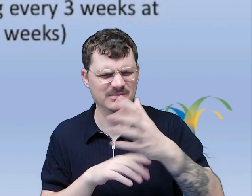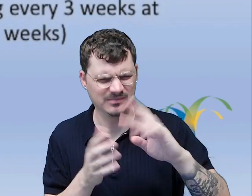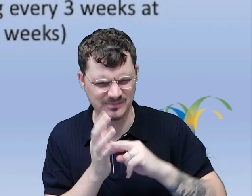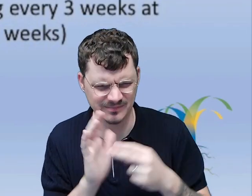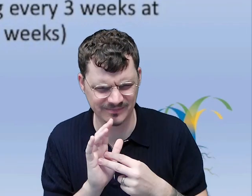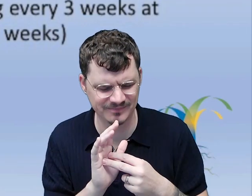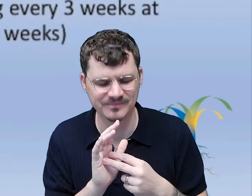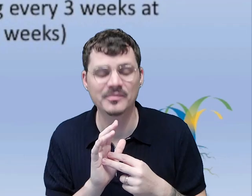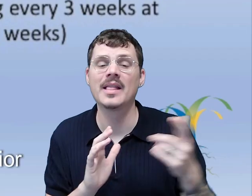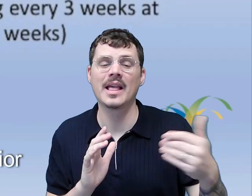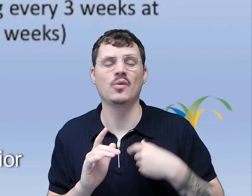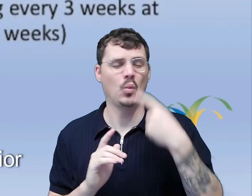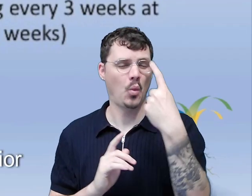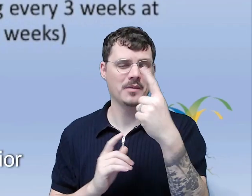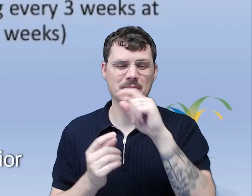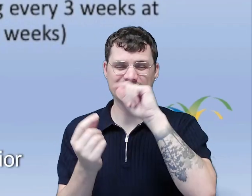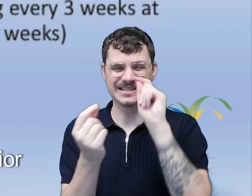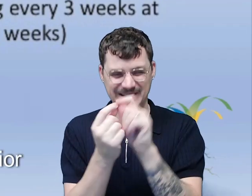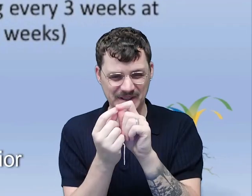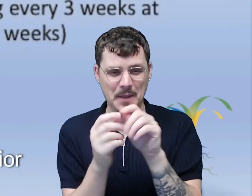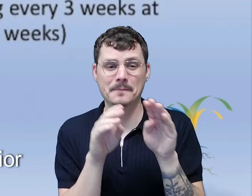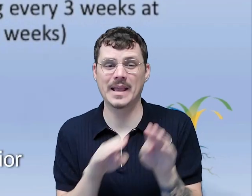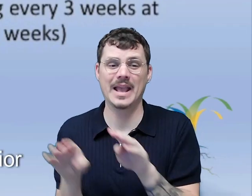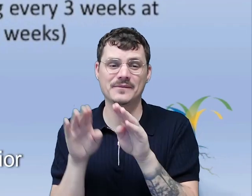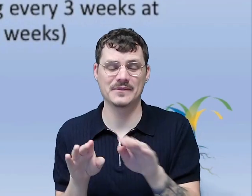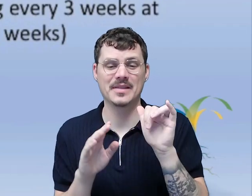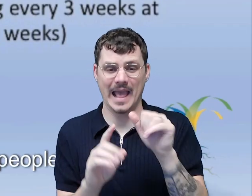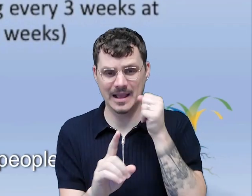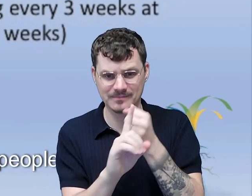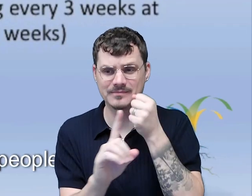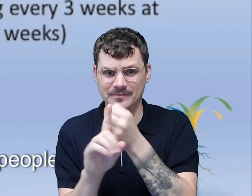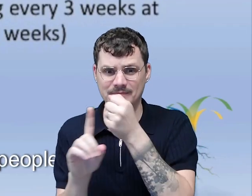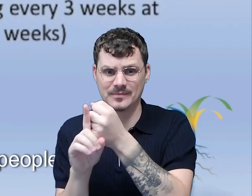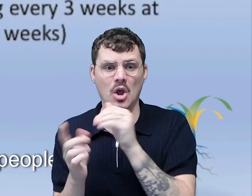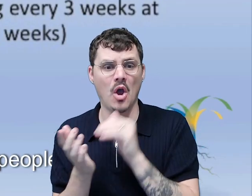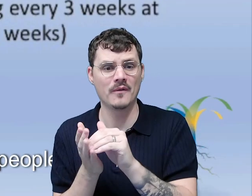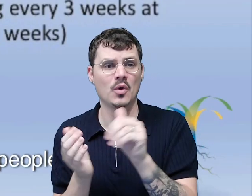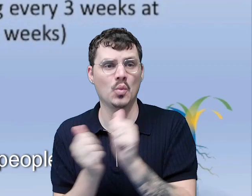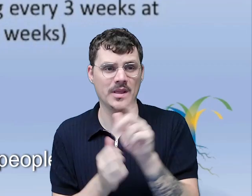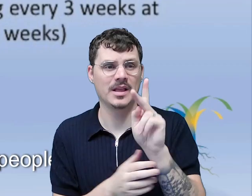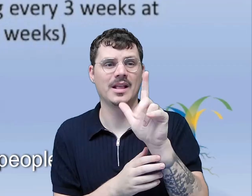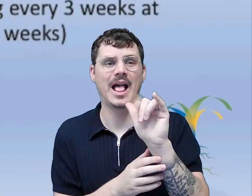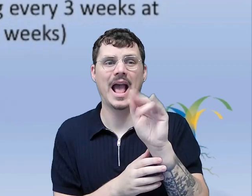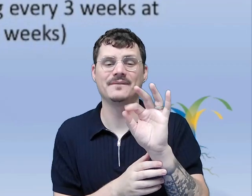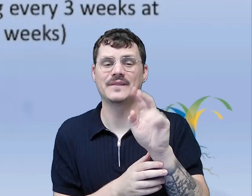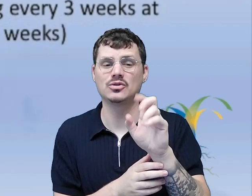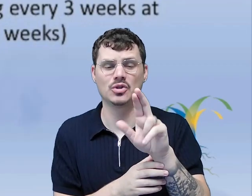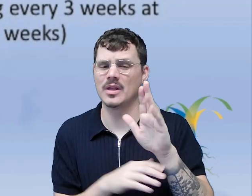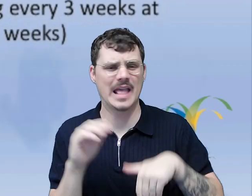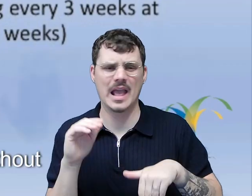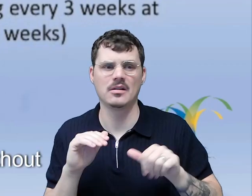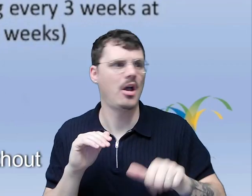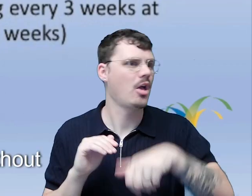to it. What do I mean by that? There was one specific behavior that occurred much more often in people with